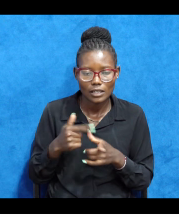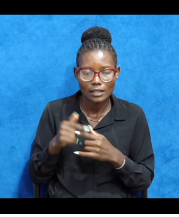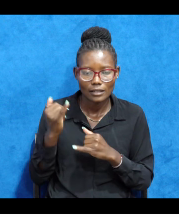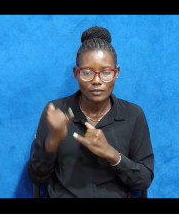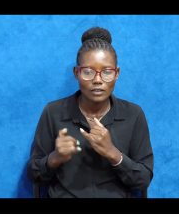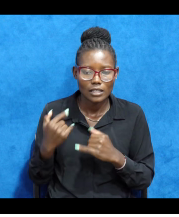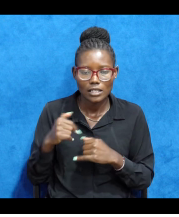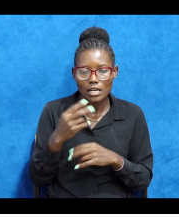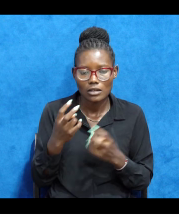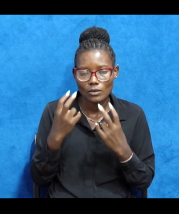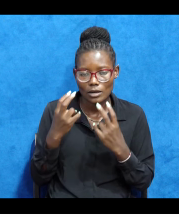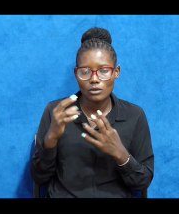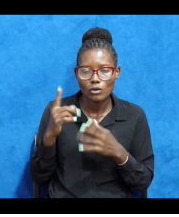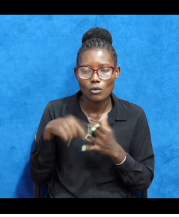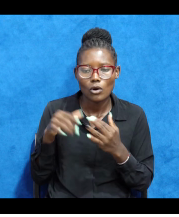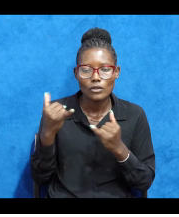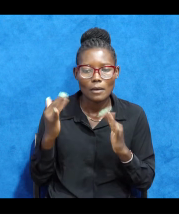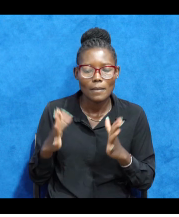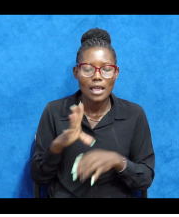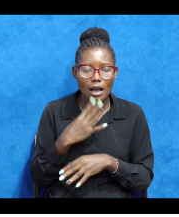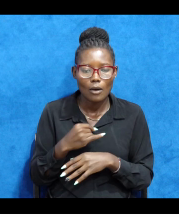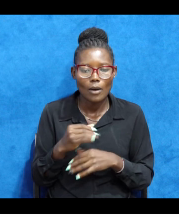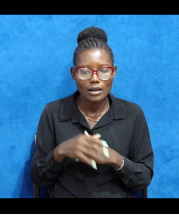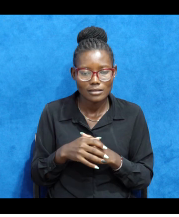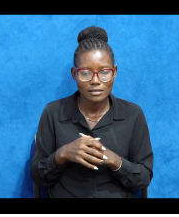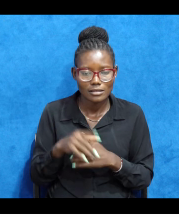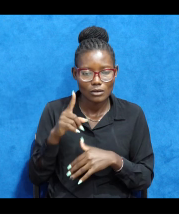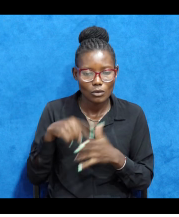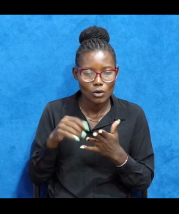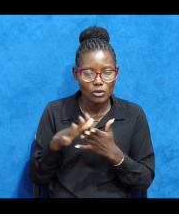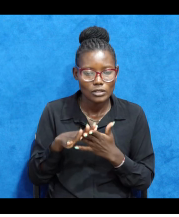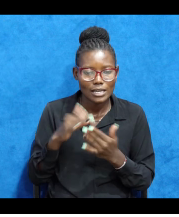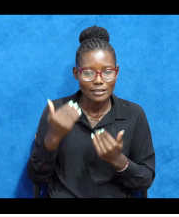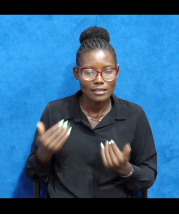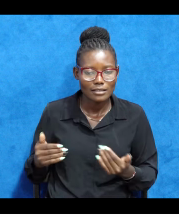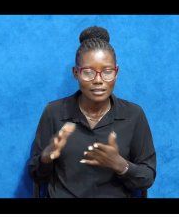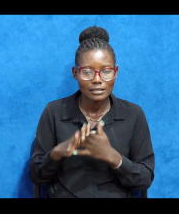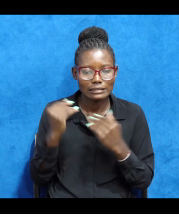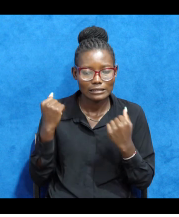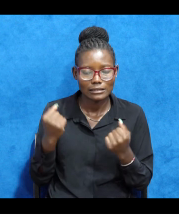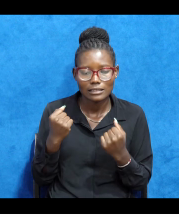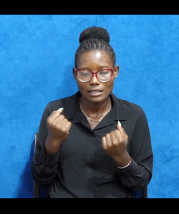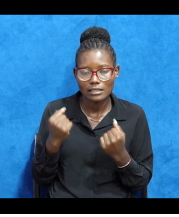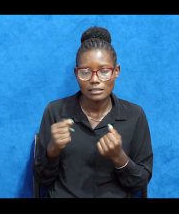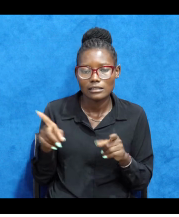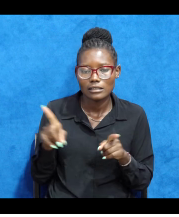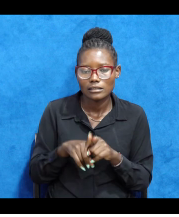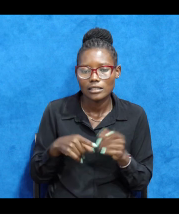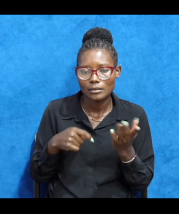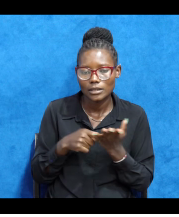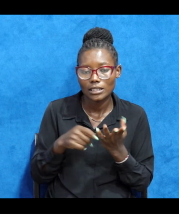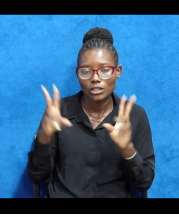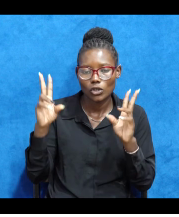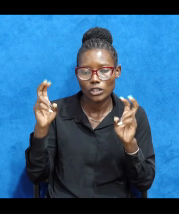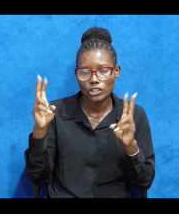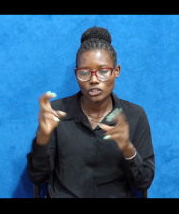because of the substitutions. They're not reaching as high speeds. It might be more fatiguing, more time per individual spent in the